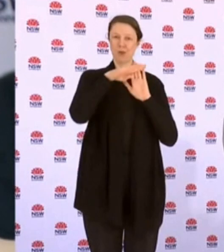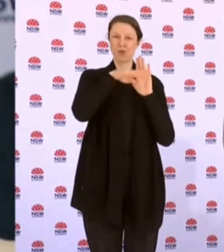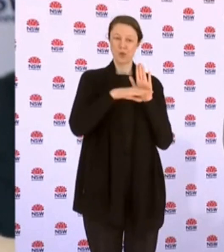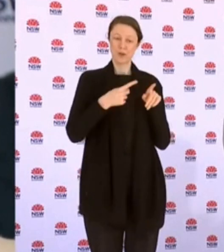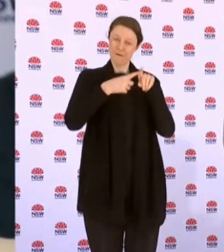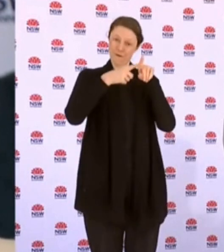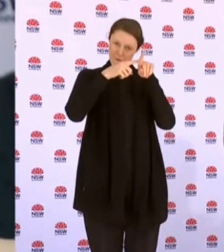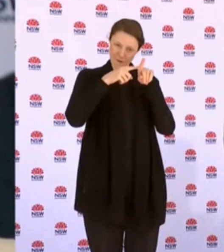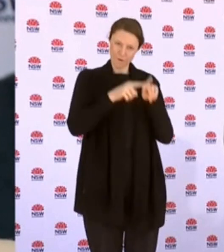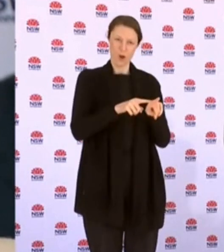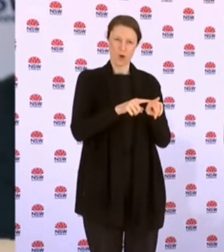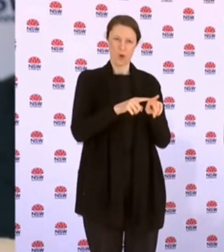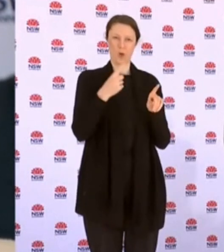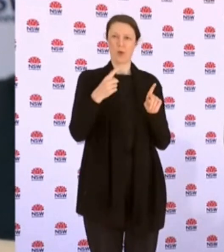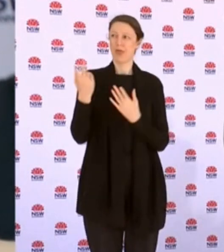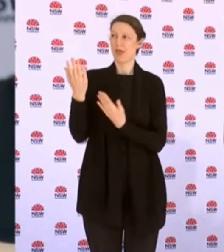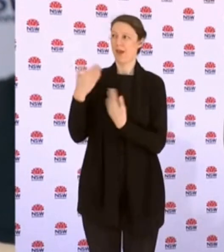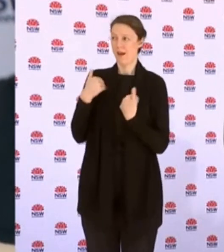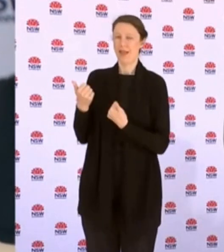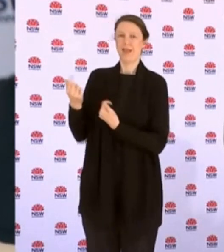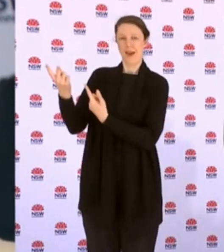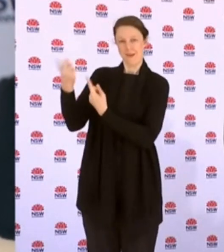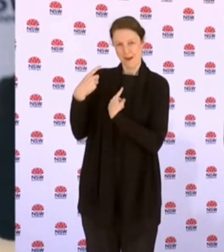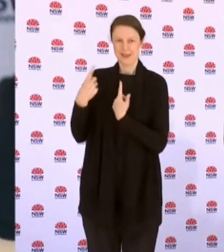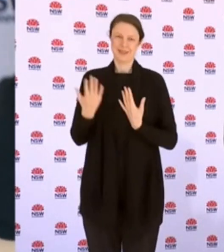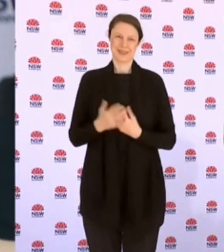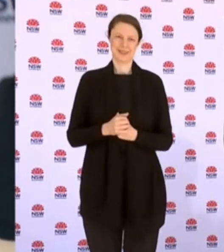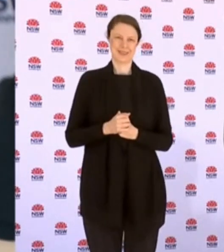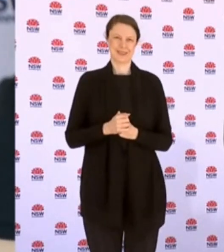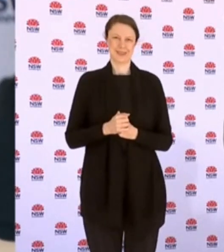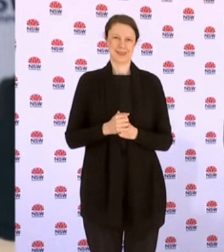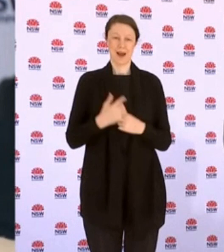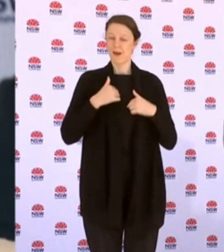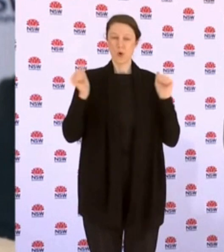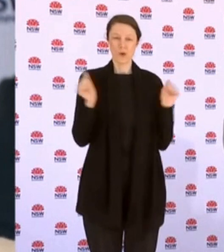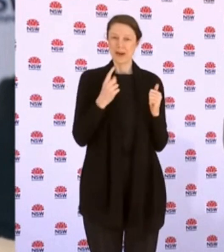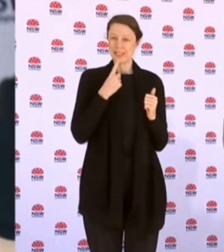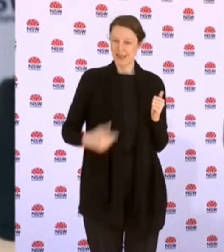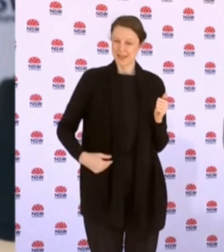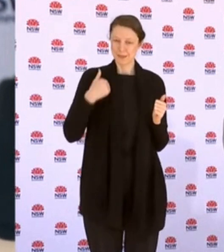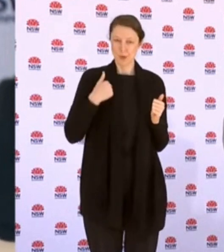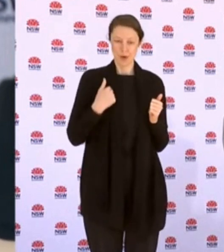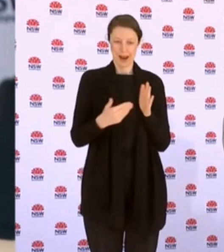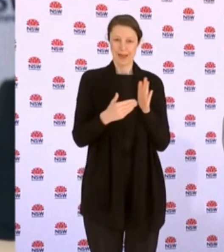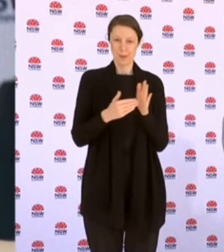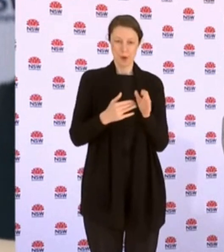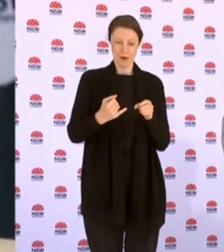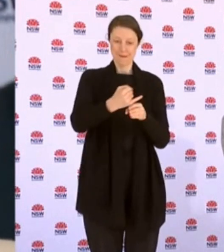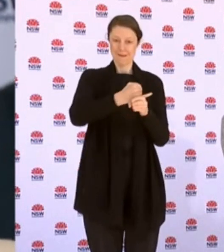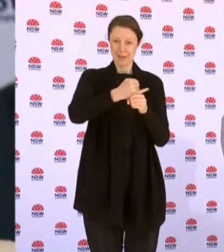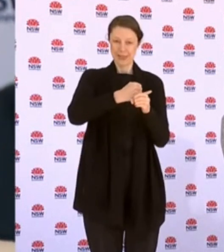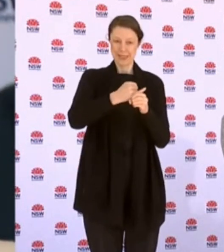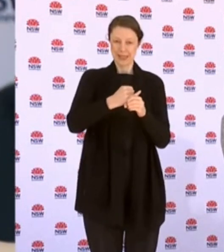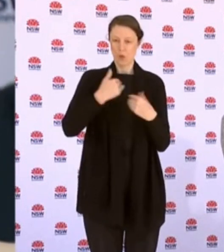interjection there, I've already said this morning, pharmacists, health clinics are the biggest source at the moment